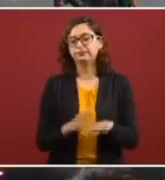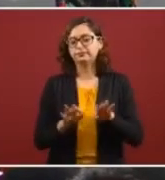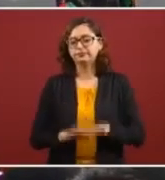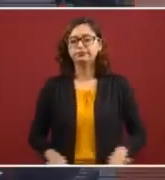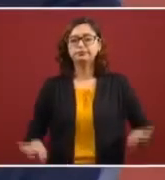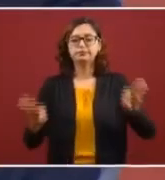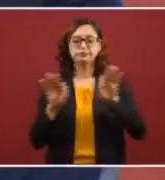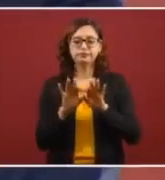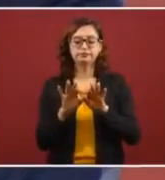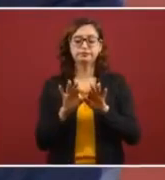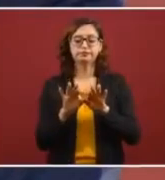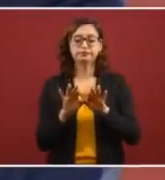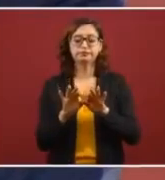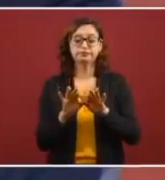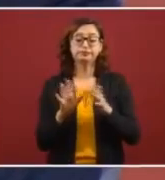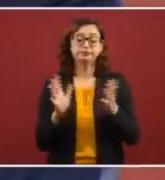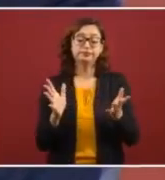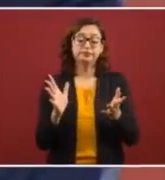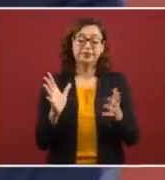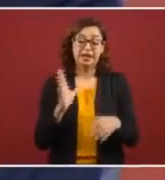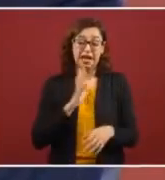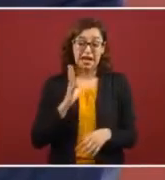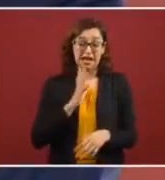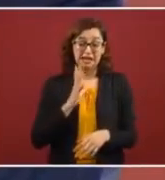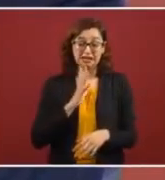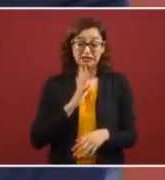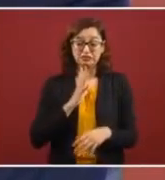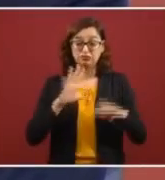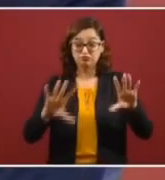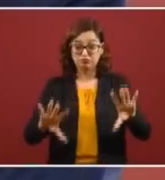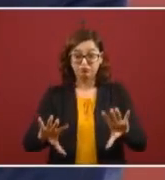that as they committed this error